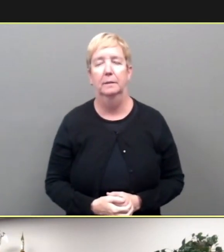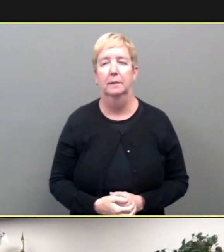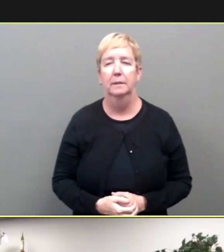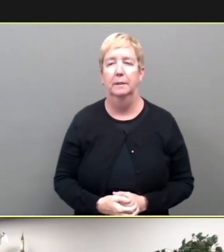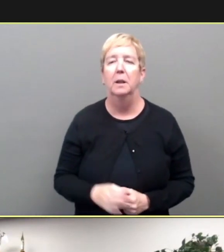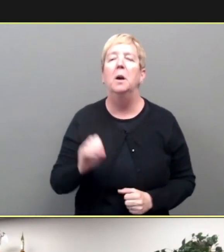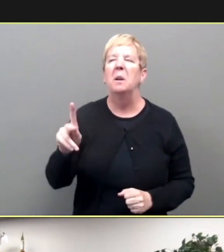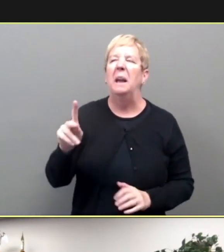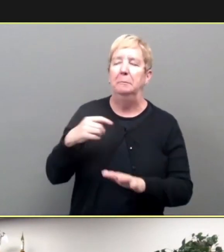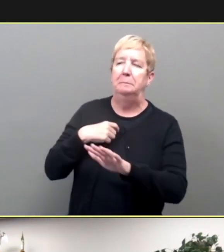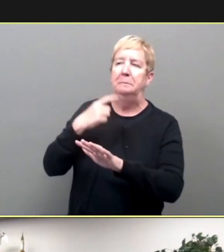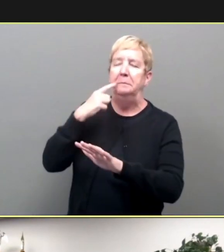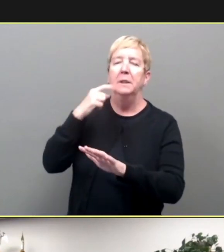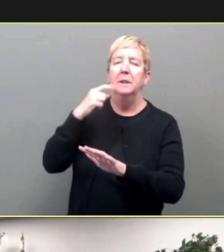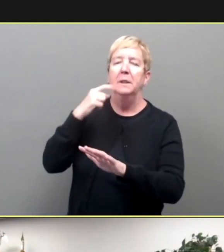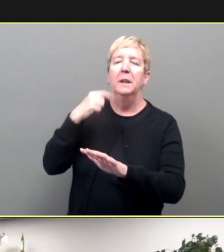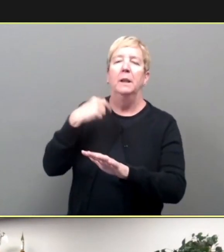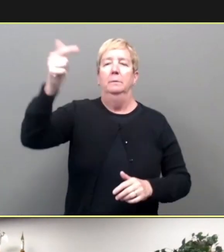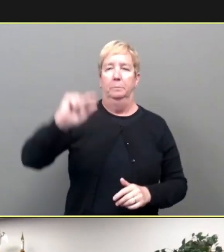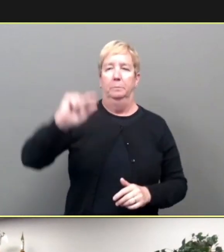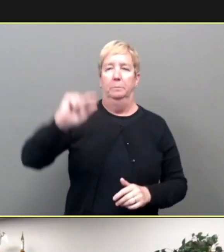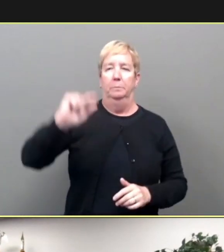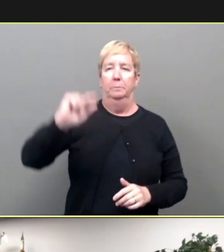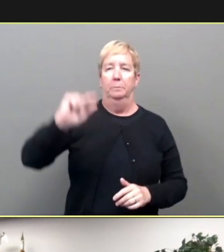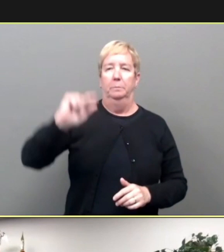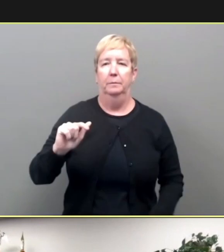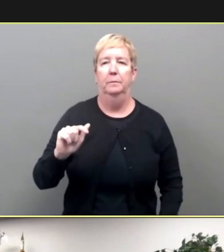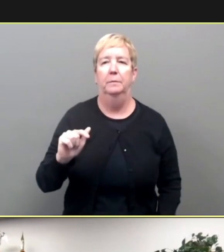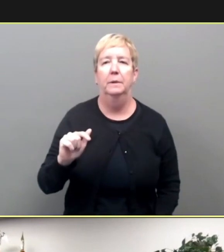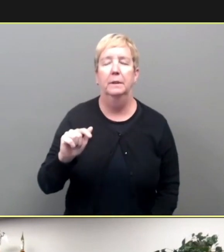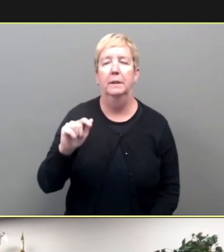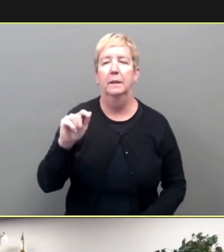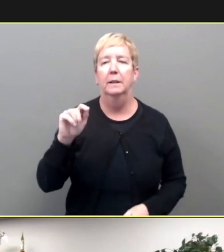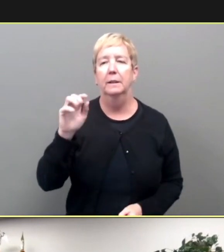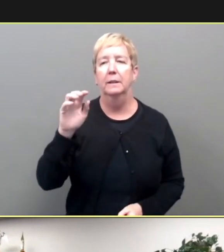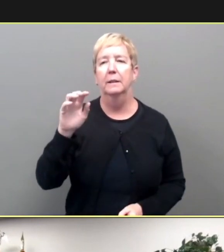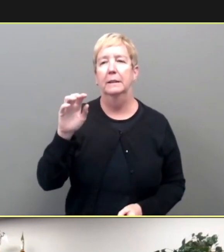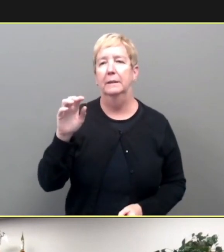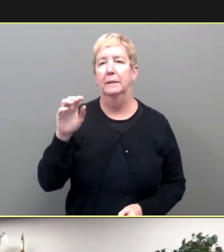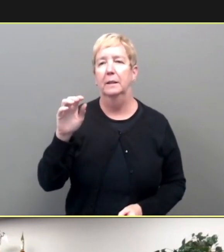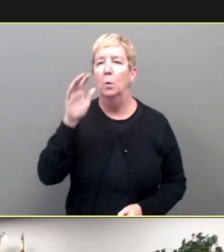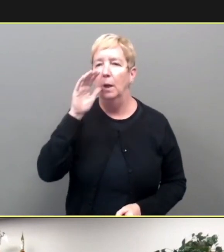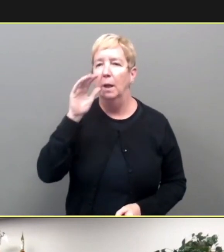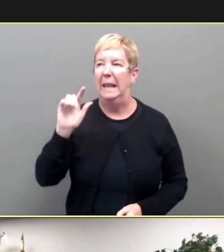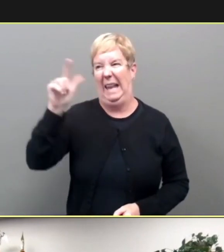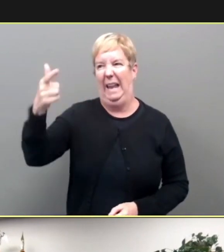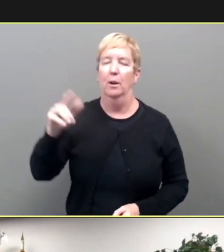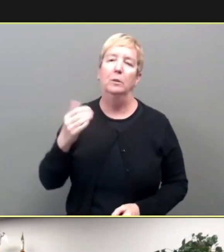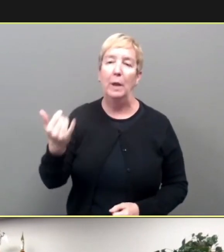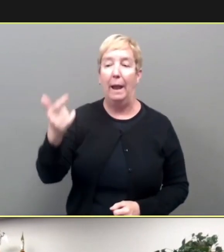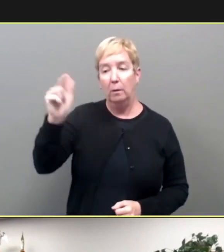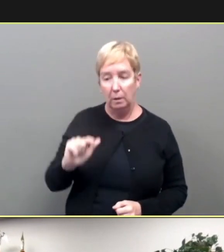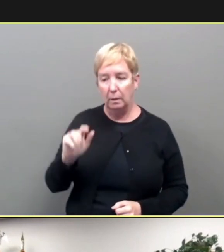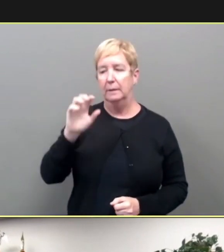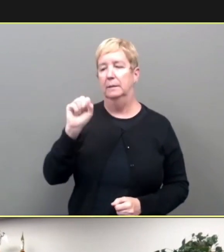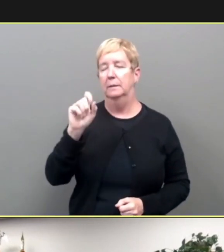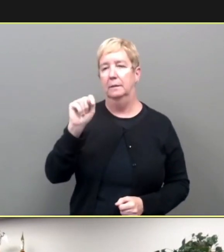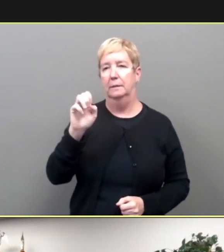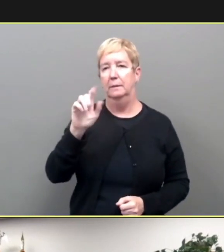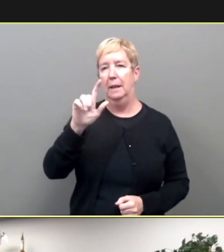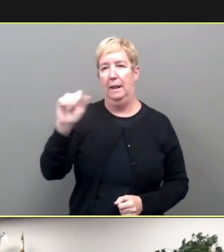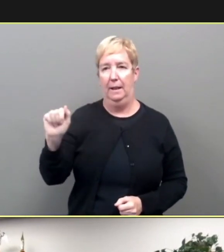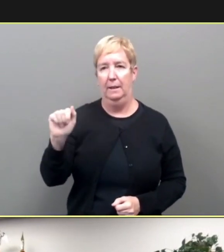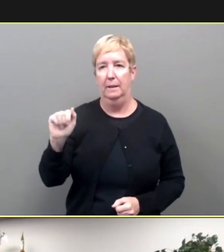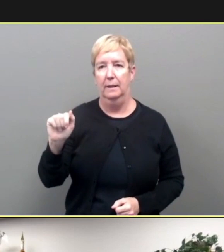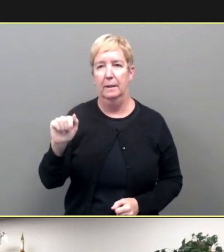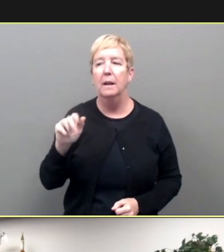Okay, I think we may just go ahead to the next questioner, and then we'll circle back to you, Brittany, when you're ready. So Stella, you are unmuted, and